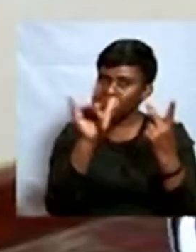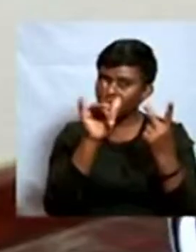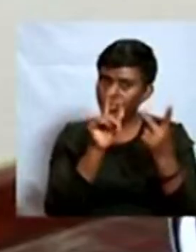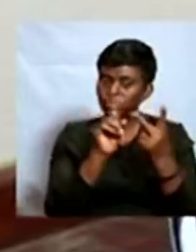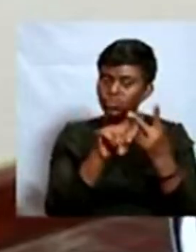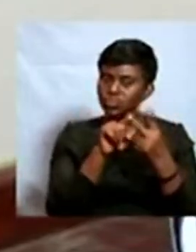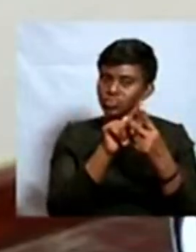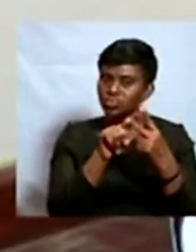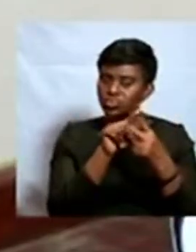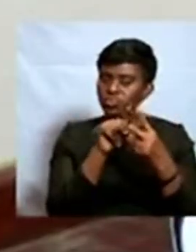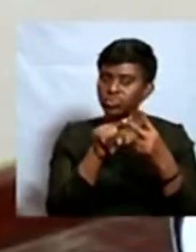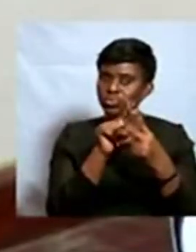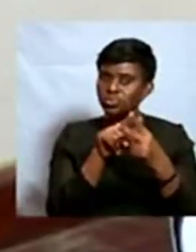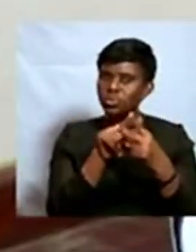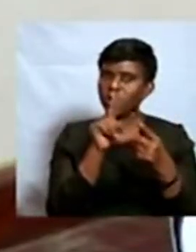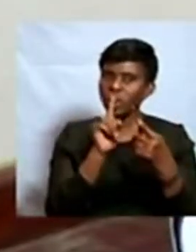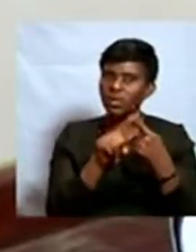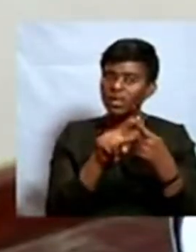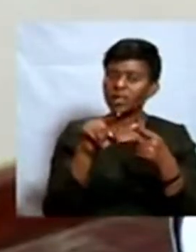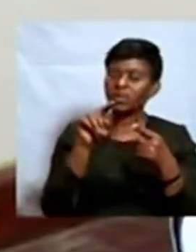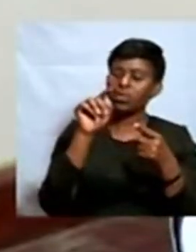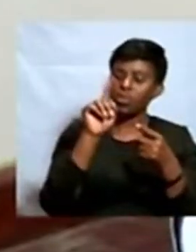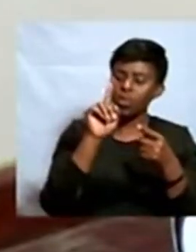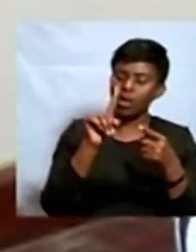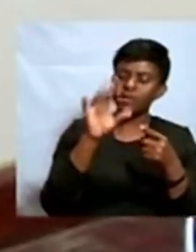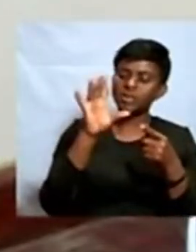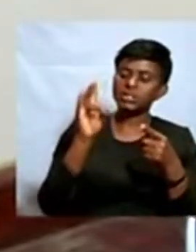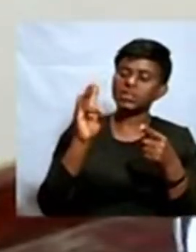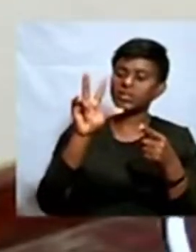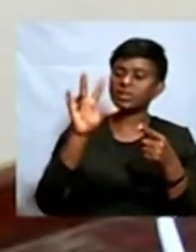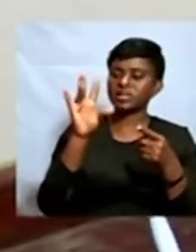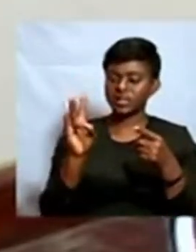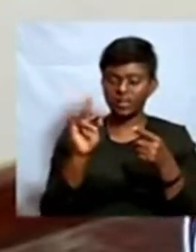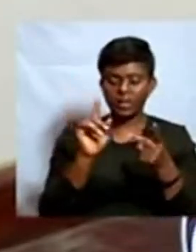Two. One 737 aircraft and one